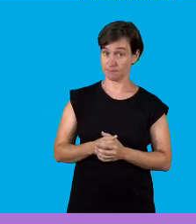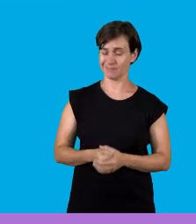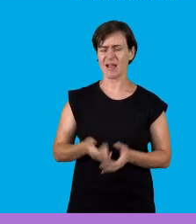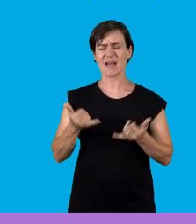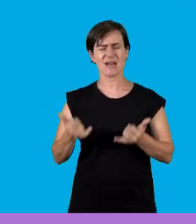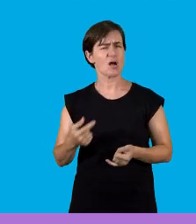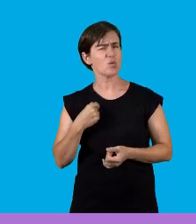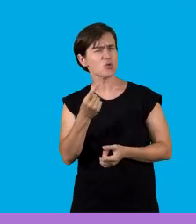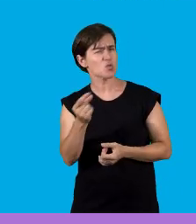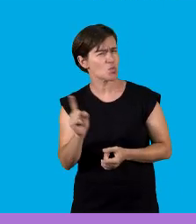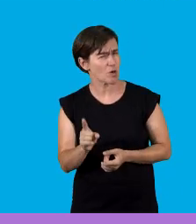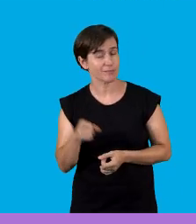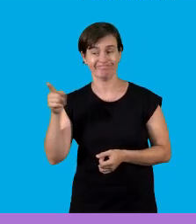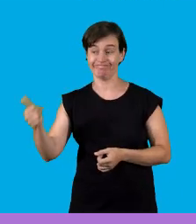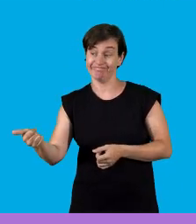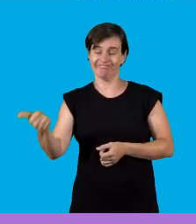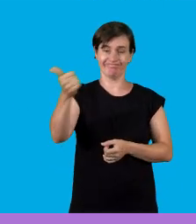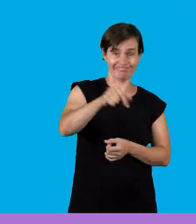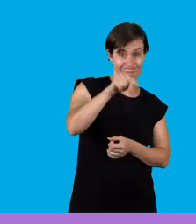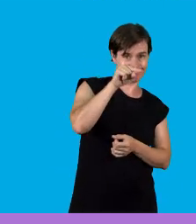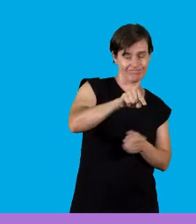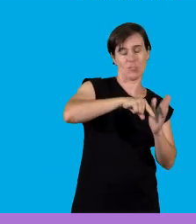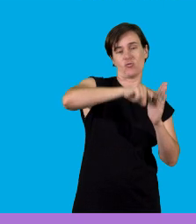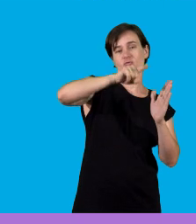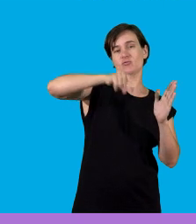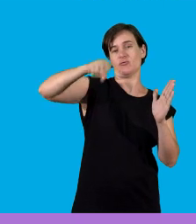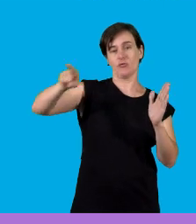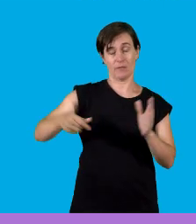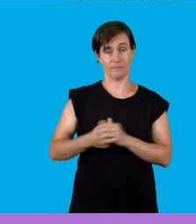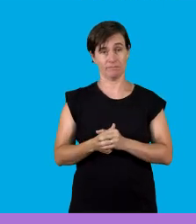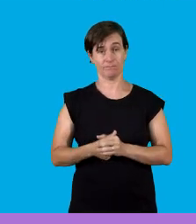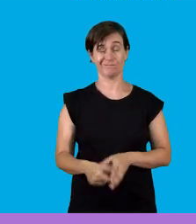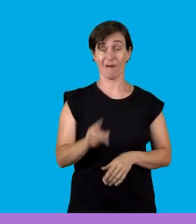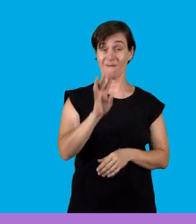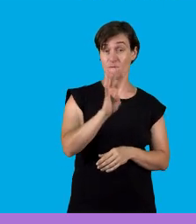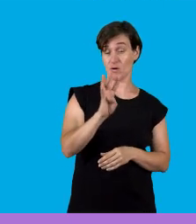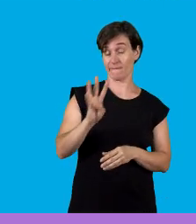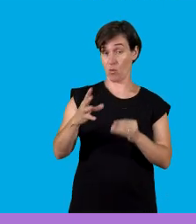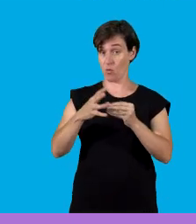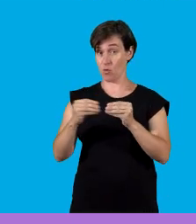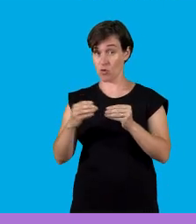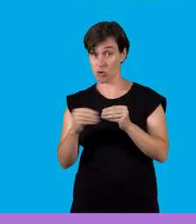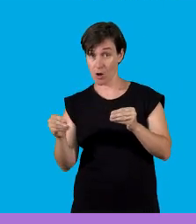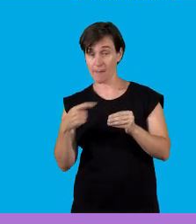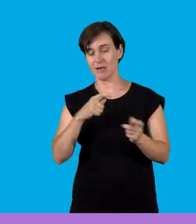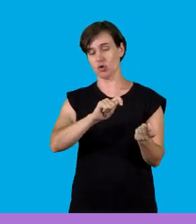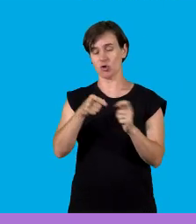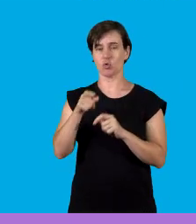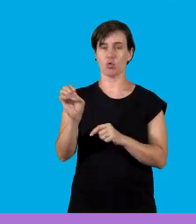me? So what will happen now? Now I'll come to my graph here, and I'll take the 44 US dollars